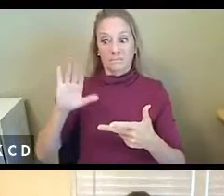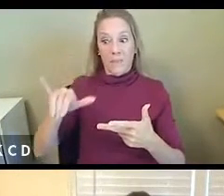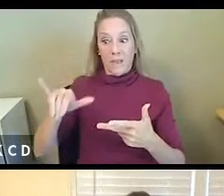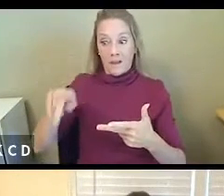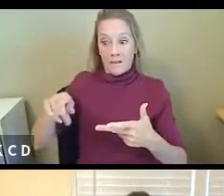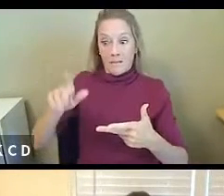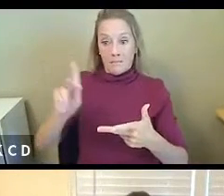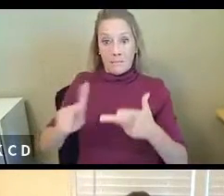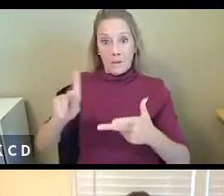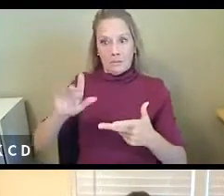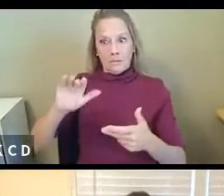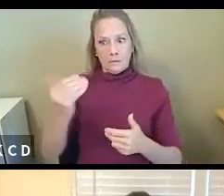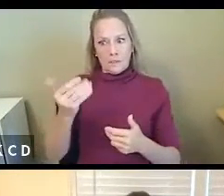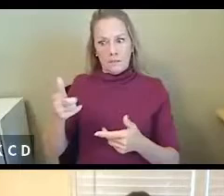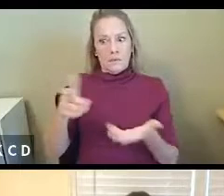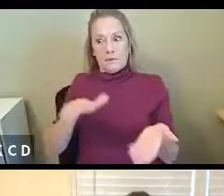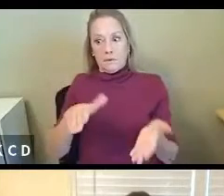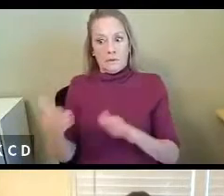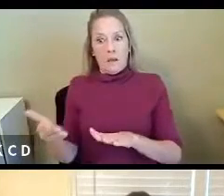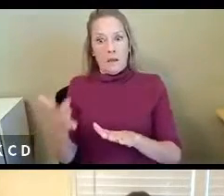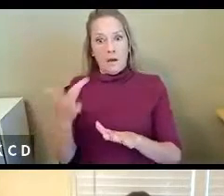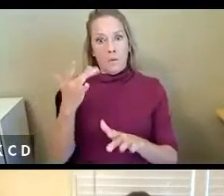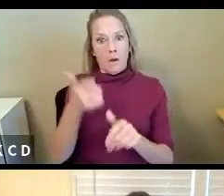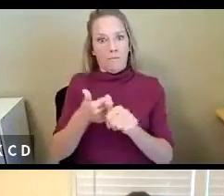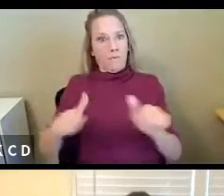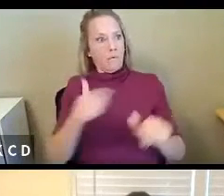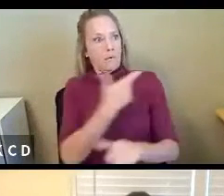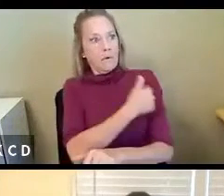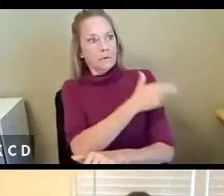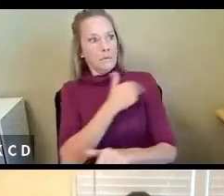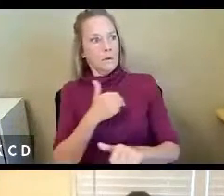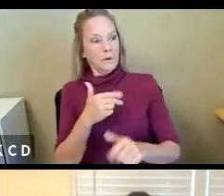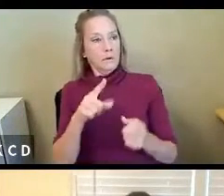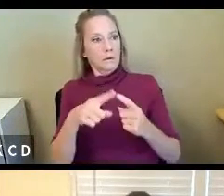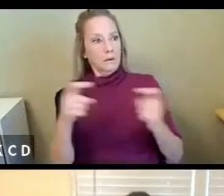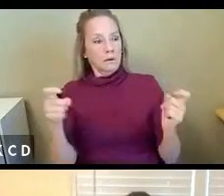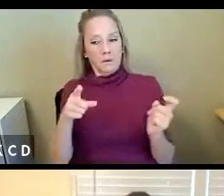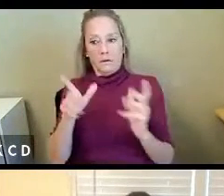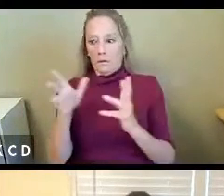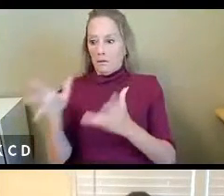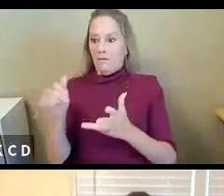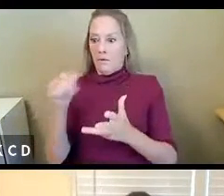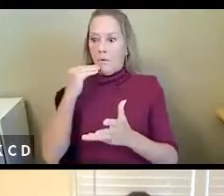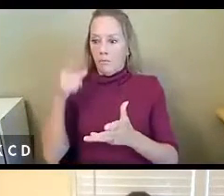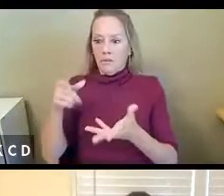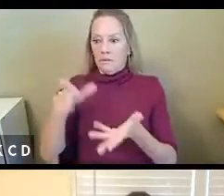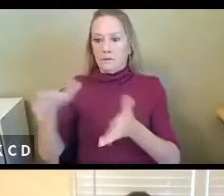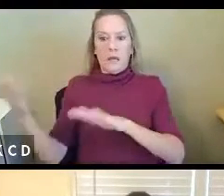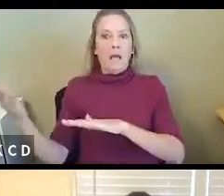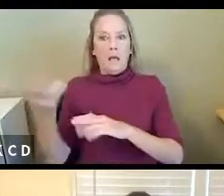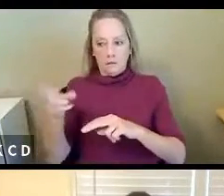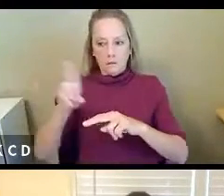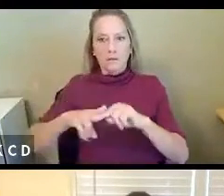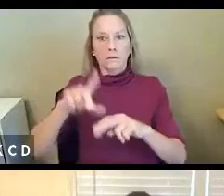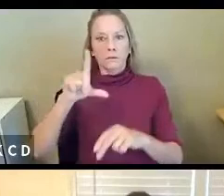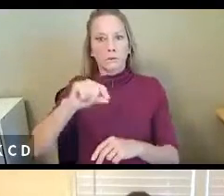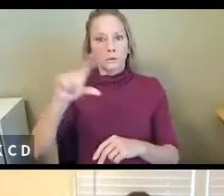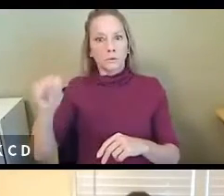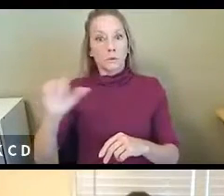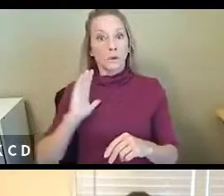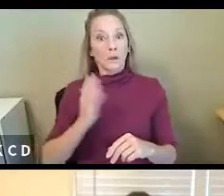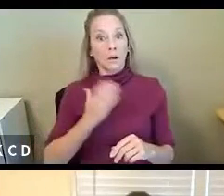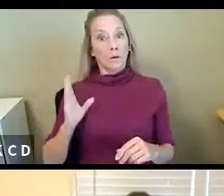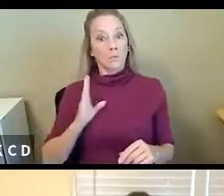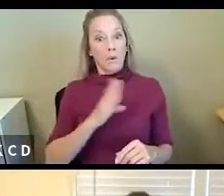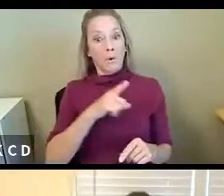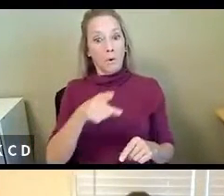died at home avoiding the hospital or not receiving hospital services are also up in 2020. So while our board